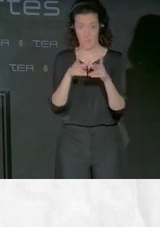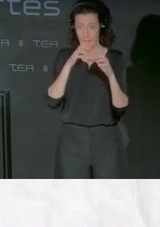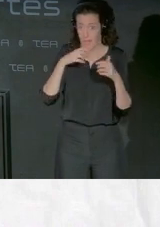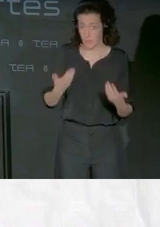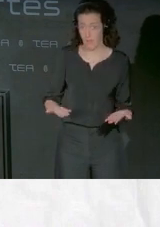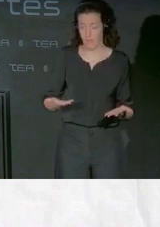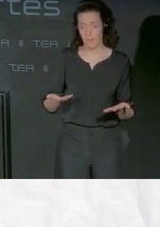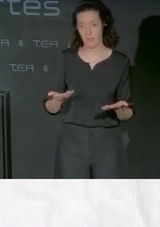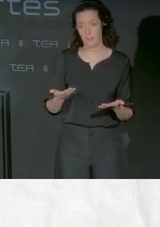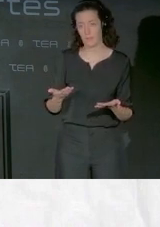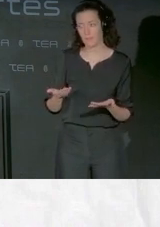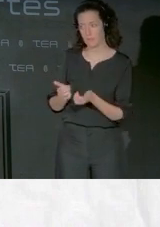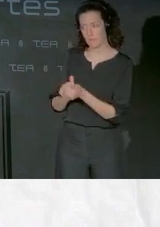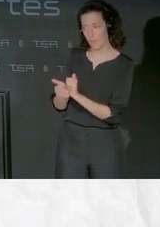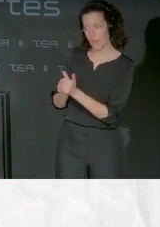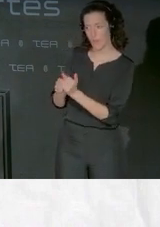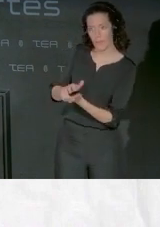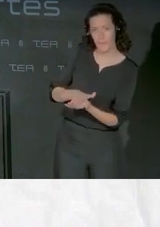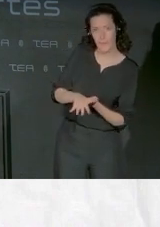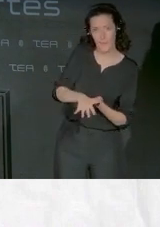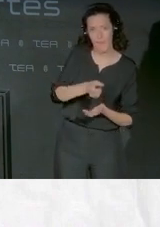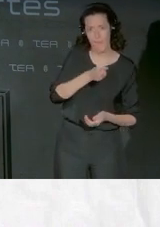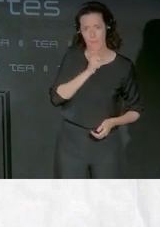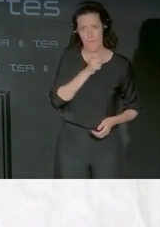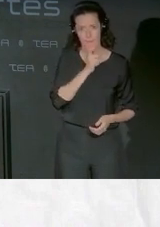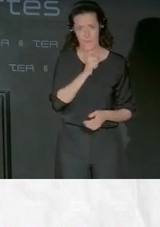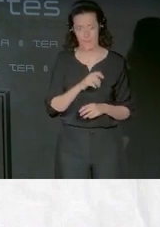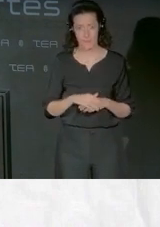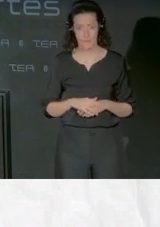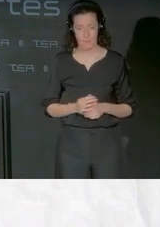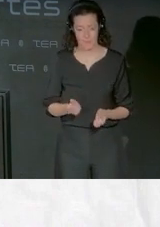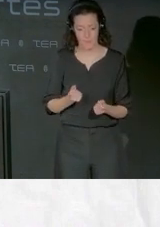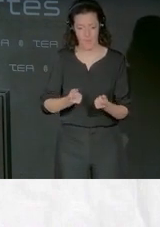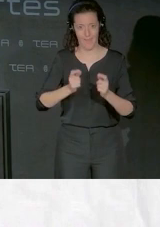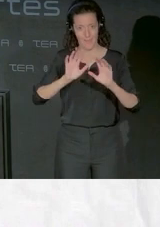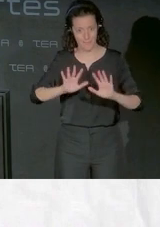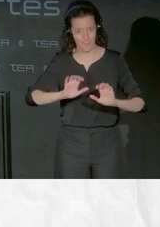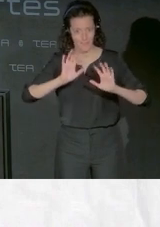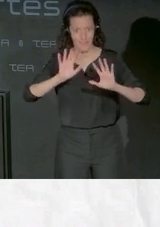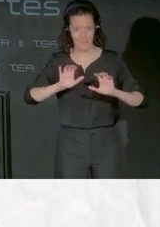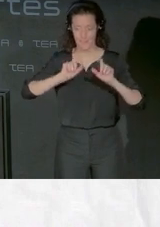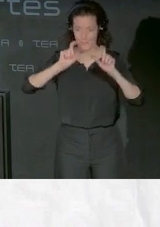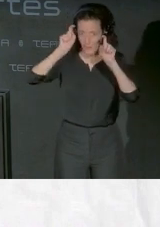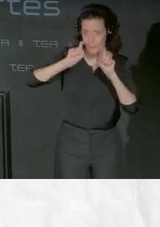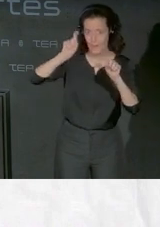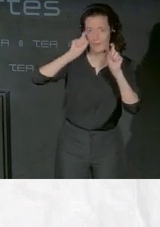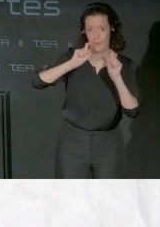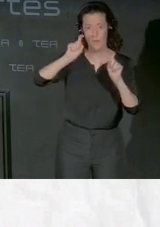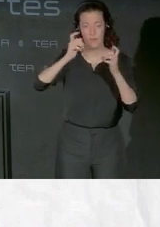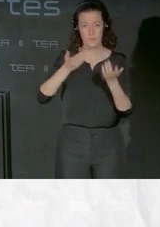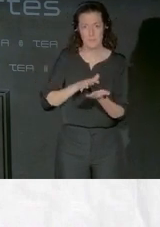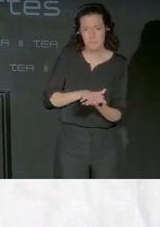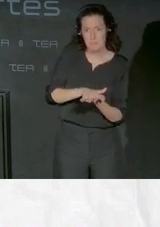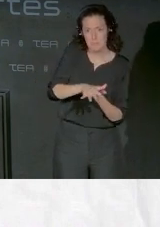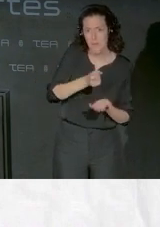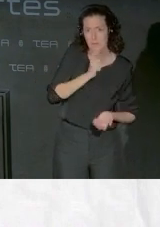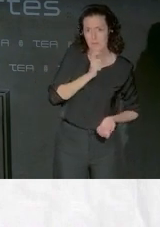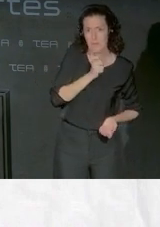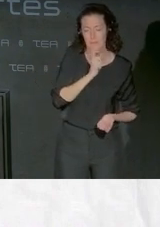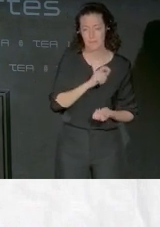promote education and learning, what's the impact of video games there, and we are looking into the potential positive